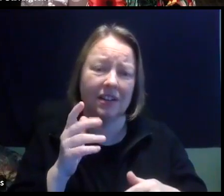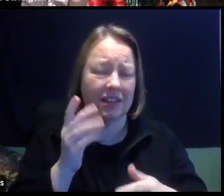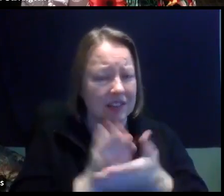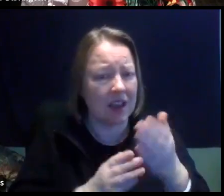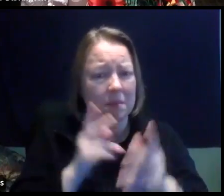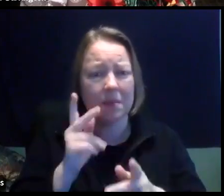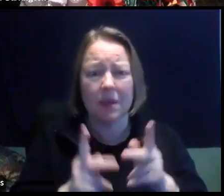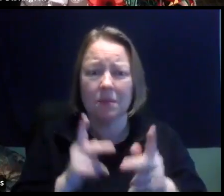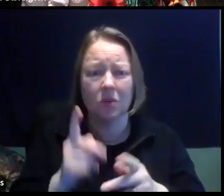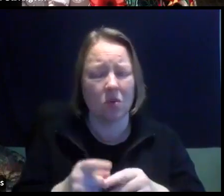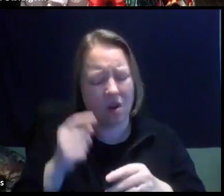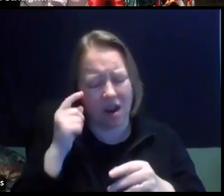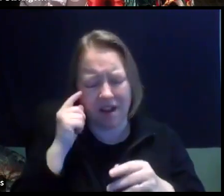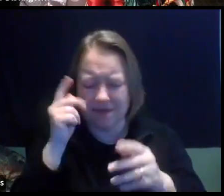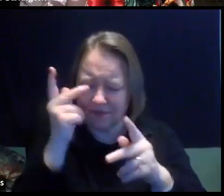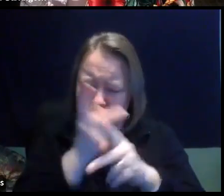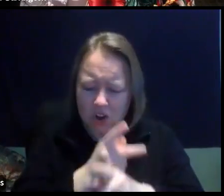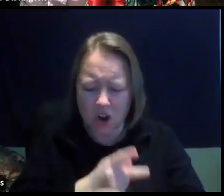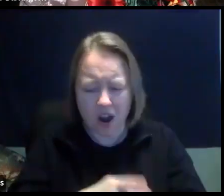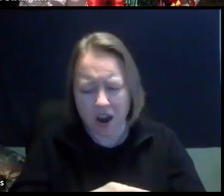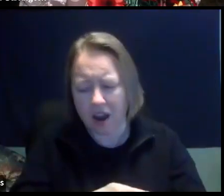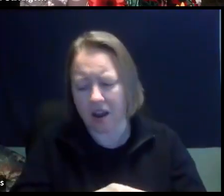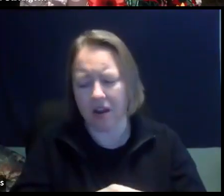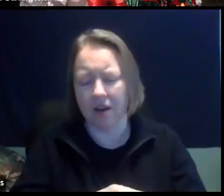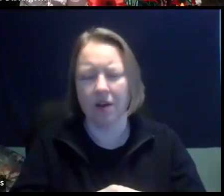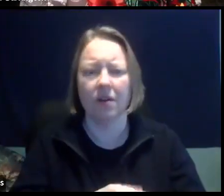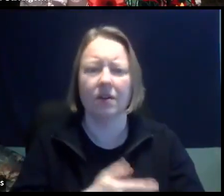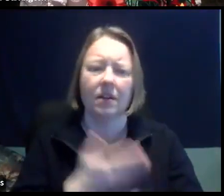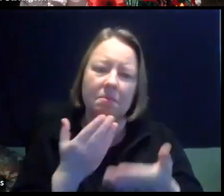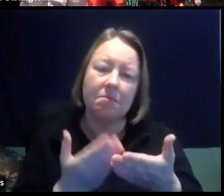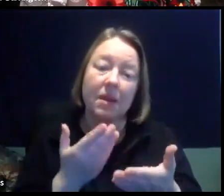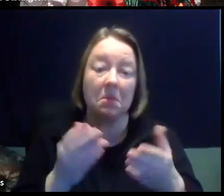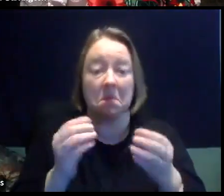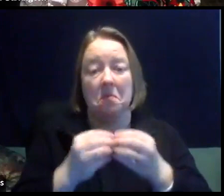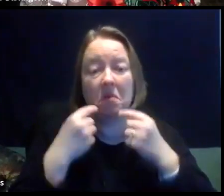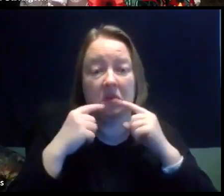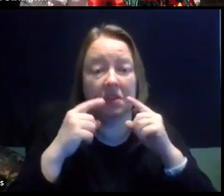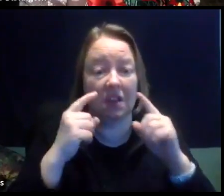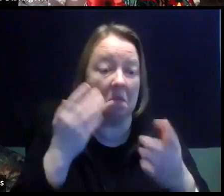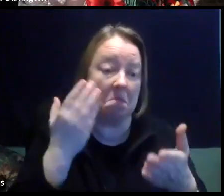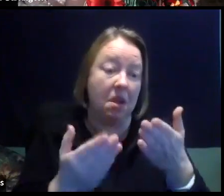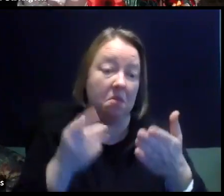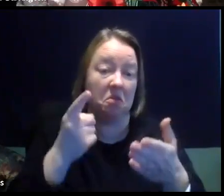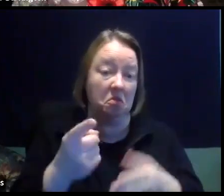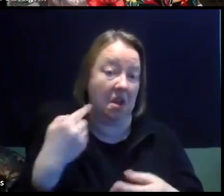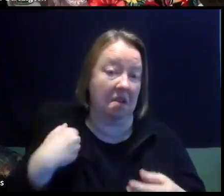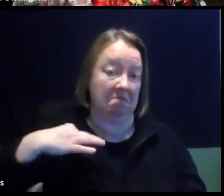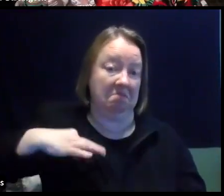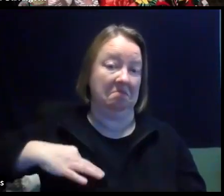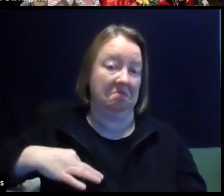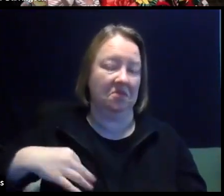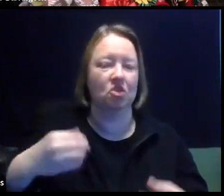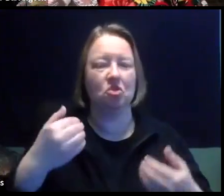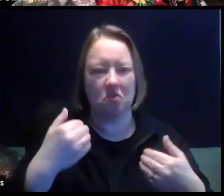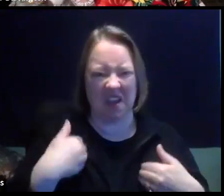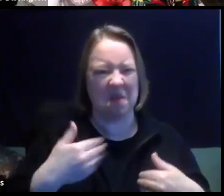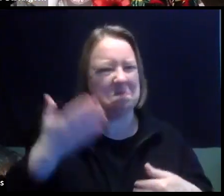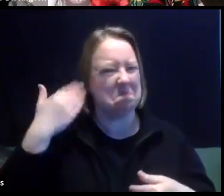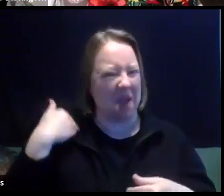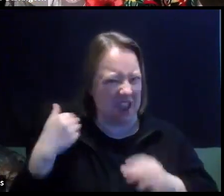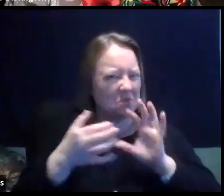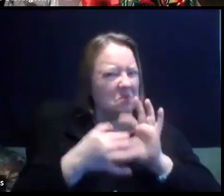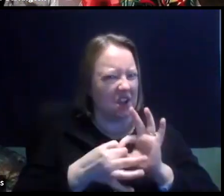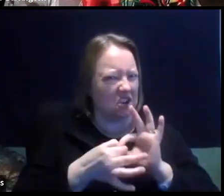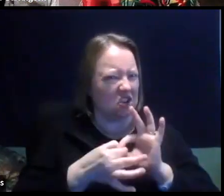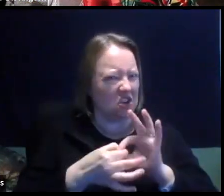experiencing navigating that maybe a tiny bit more successfully. Maybe you have the privilege of having relationships in your life that are